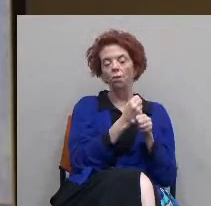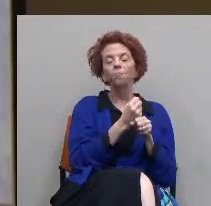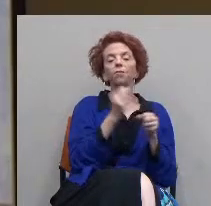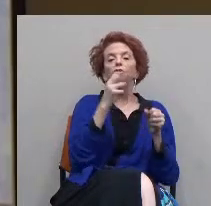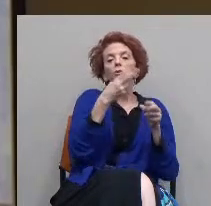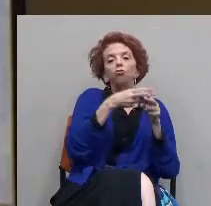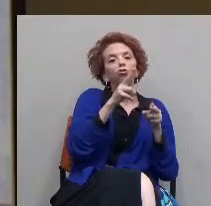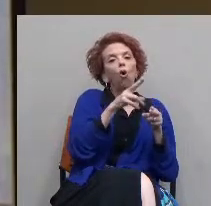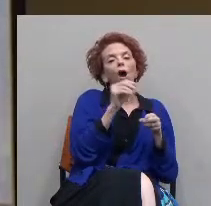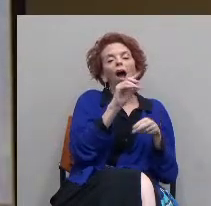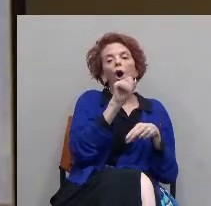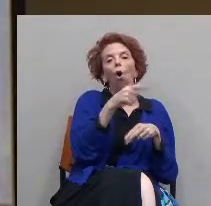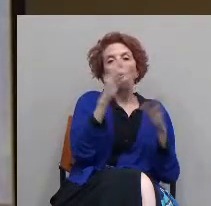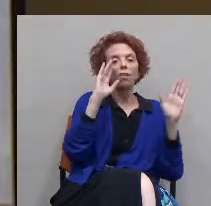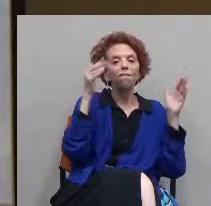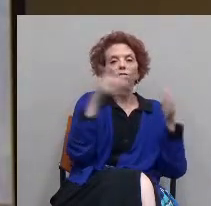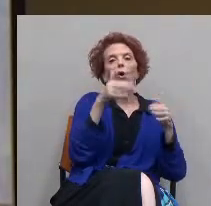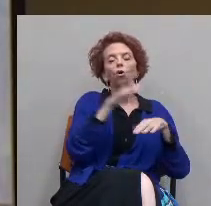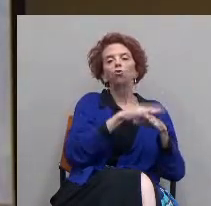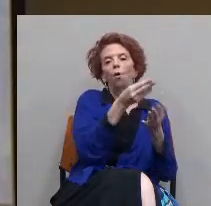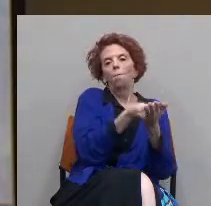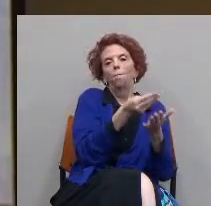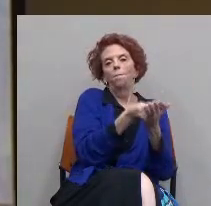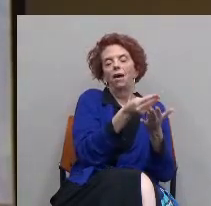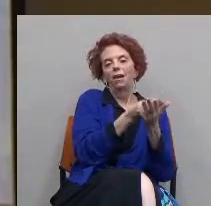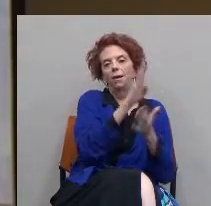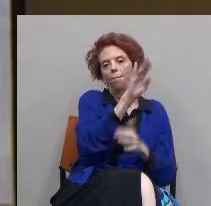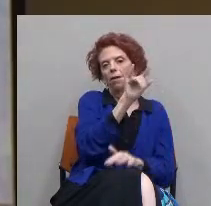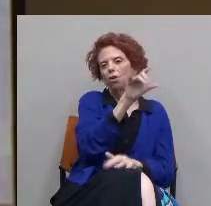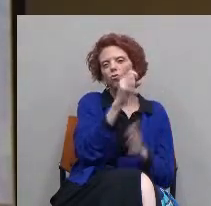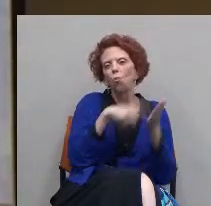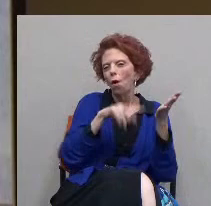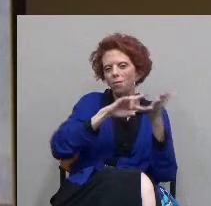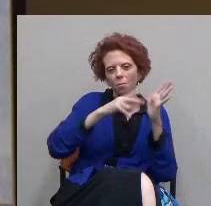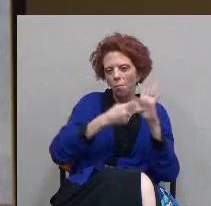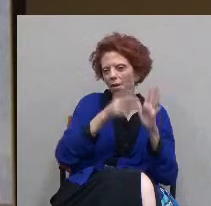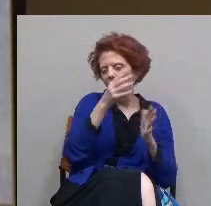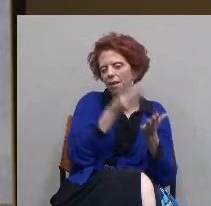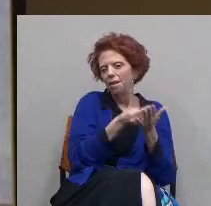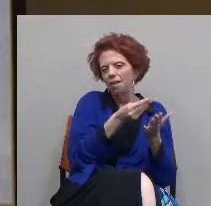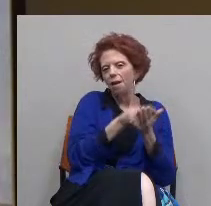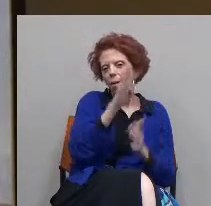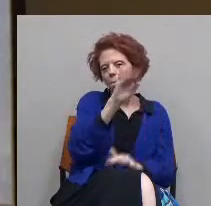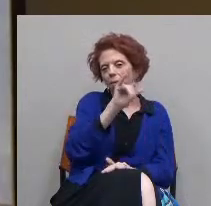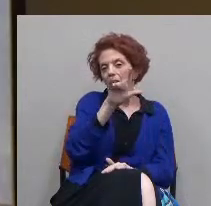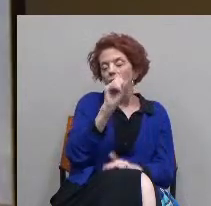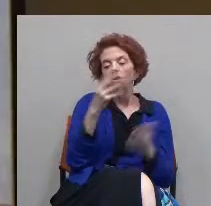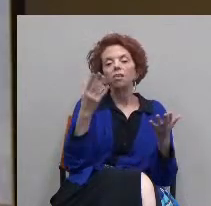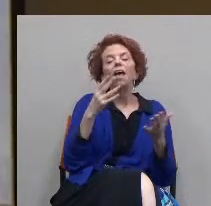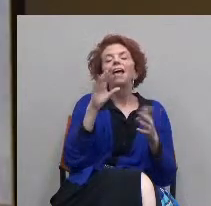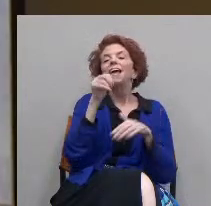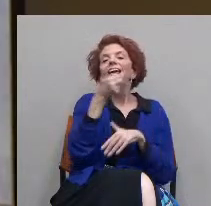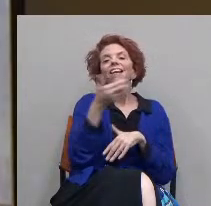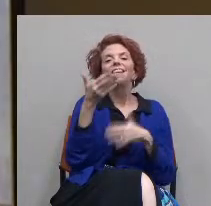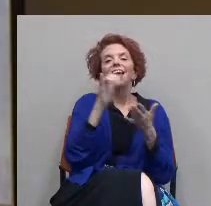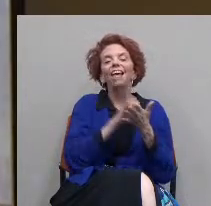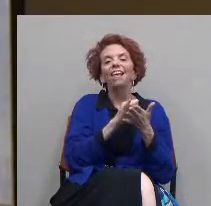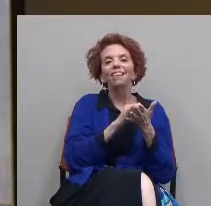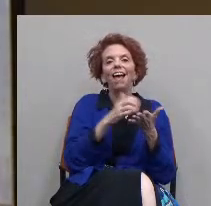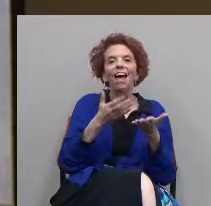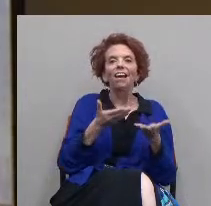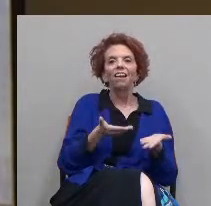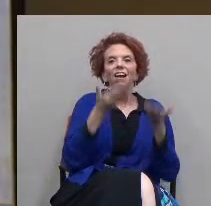so it's shorter, it's only focused on fiscal bills. So what is a fiscal bill, you may ask? Fiscal bills are anything that raises